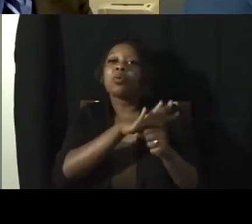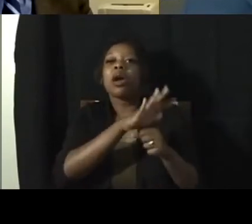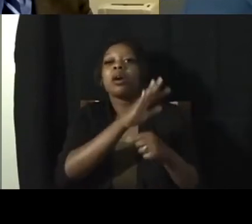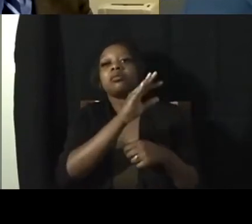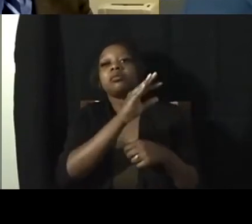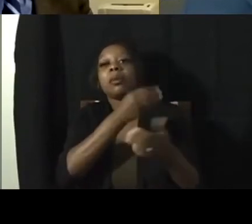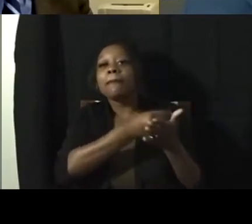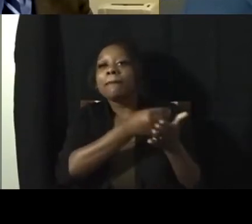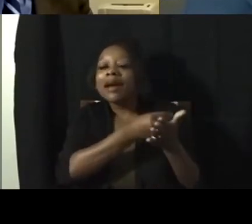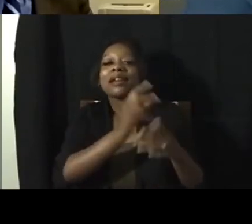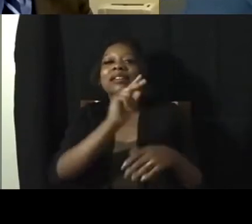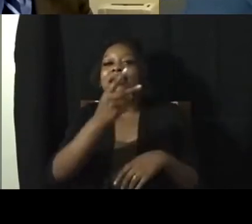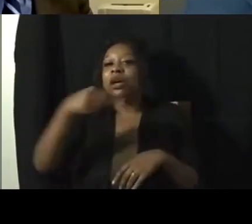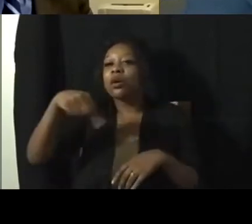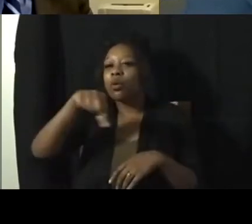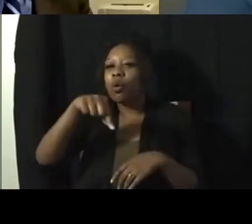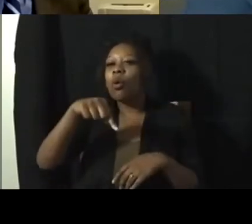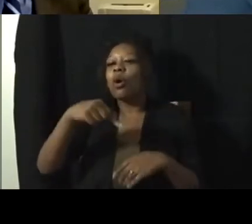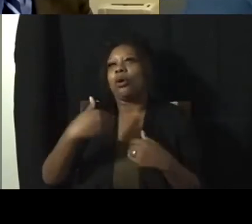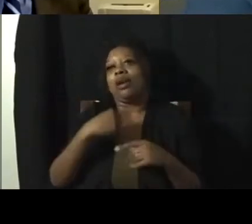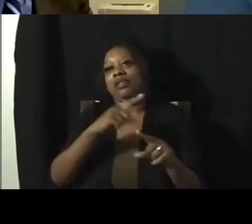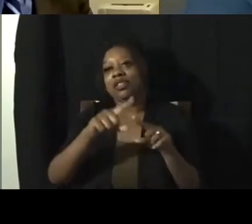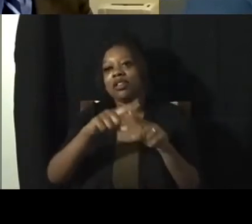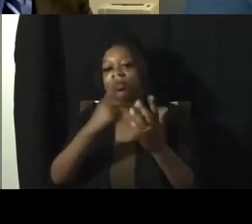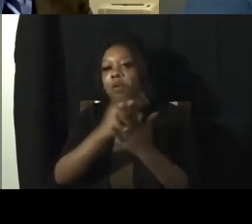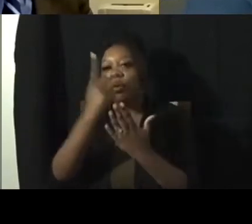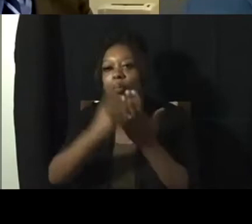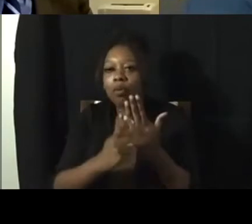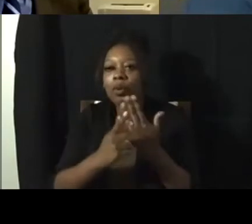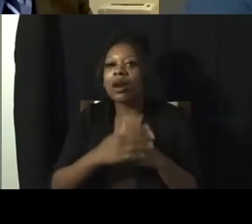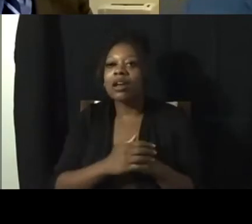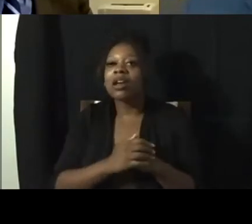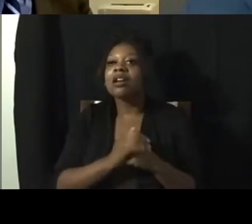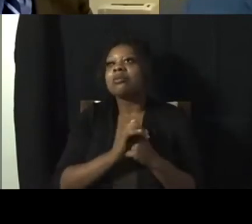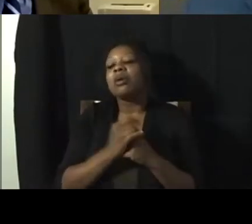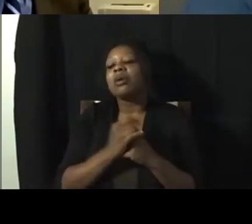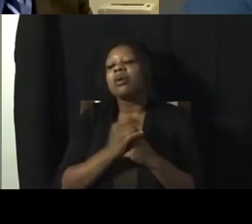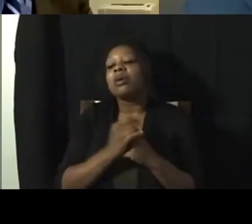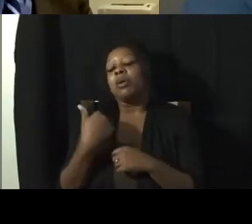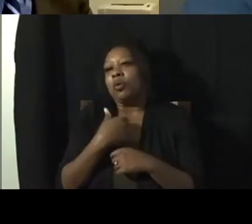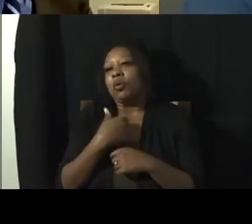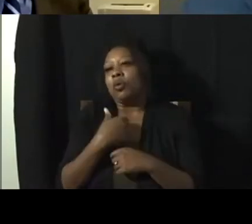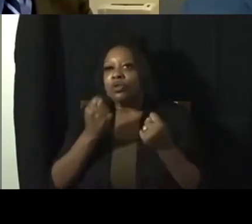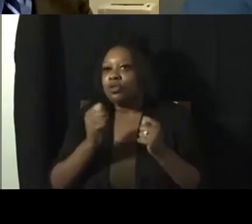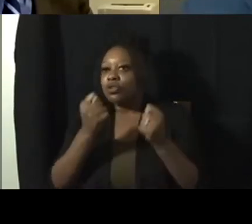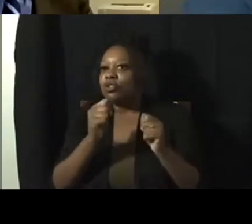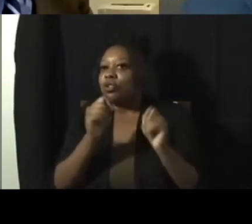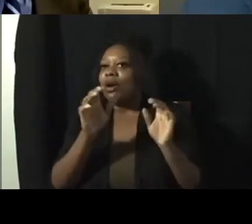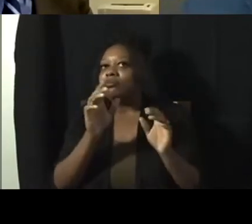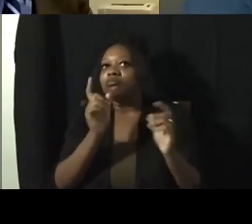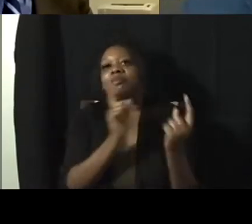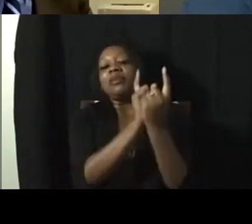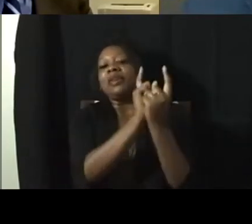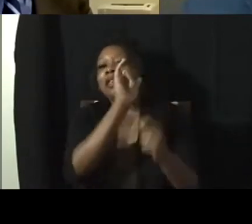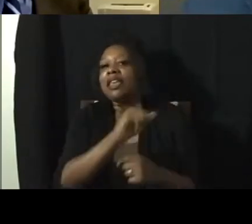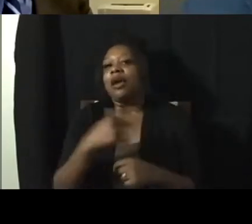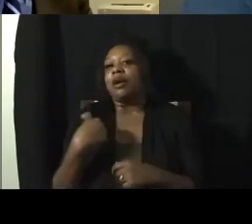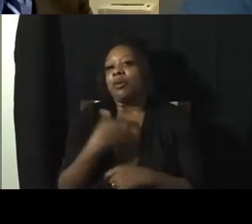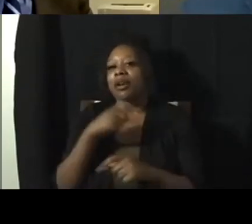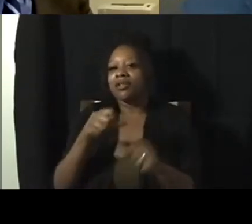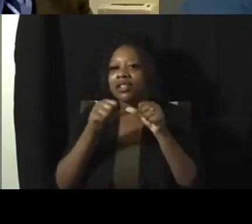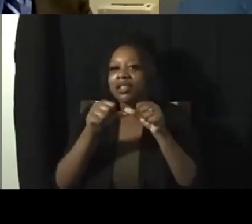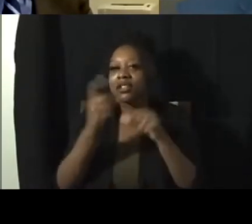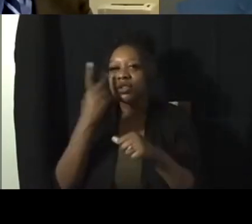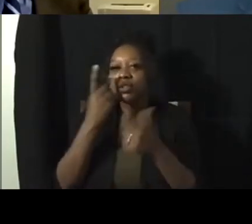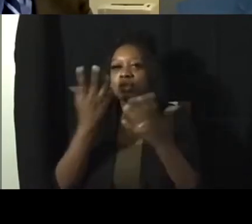from the program. Those metrics drive some of that, but I think we're going to have to continue to look at what other metrics might